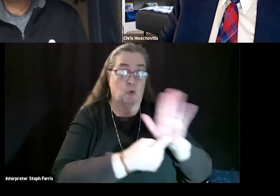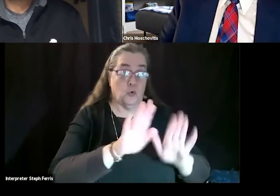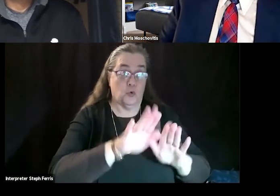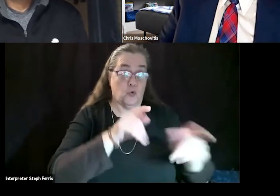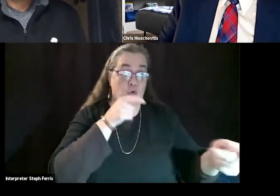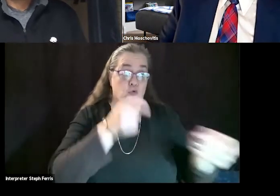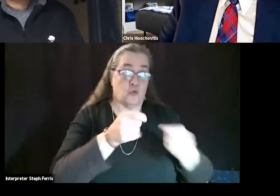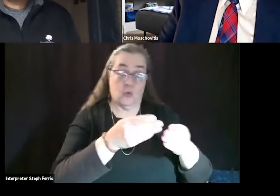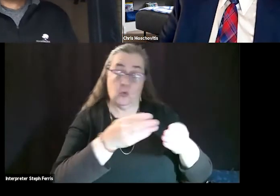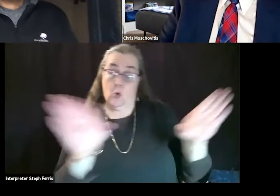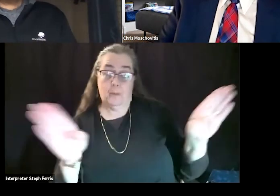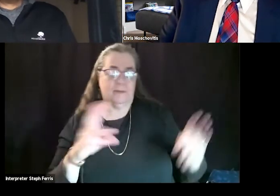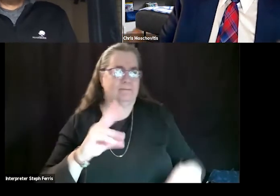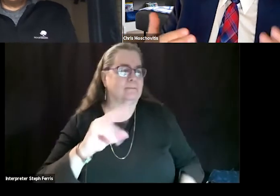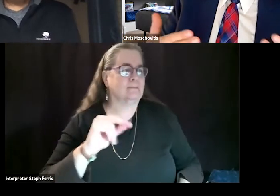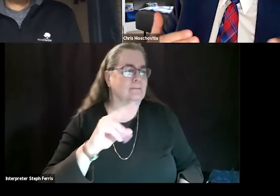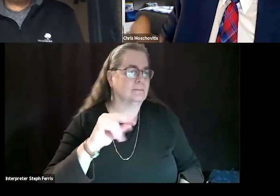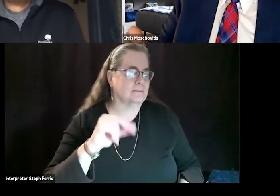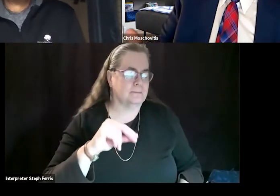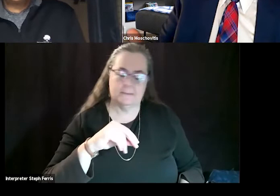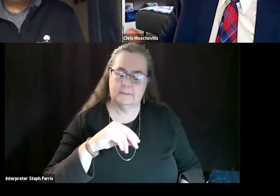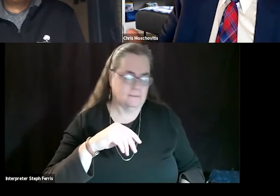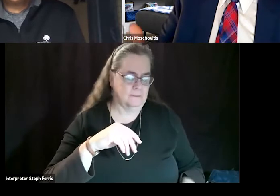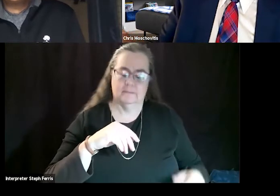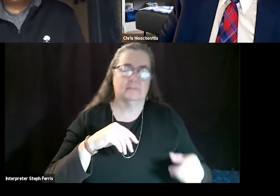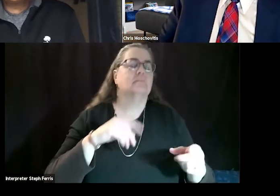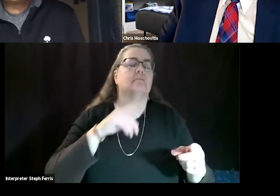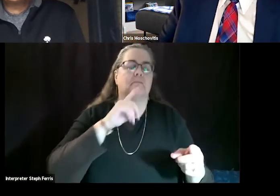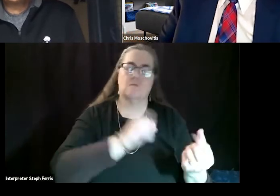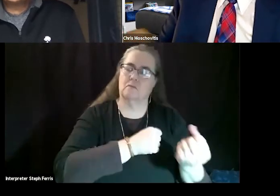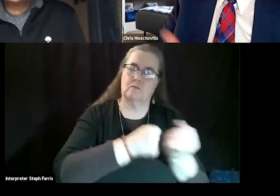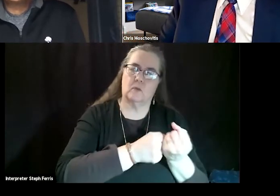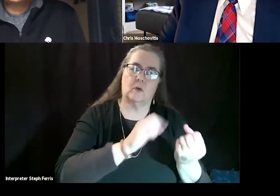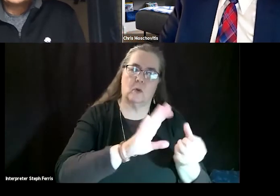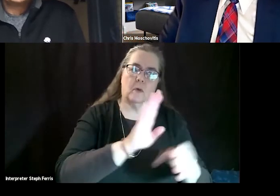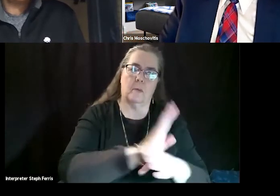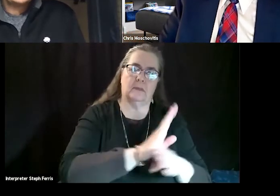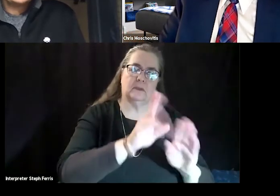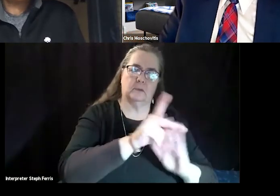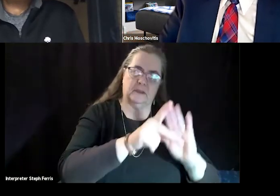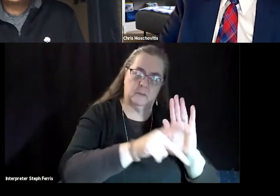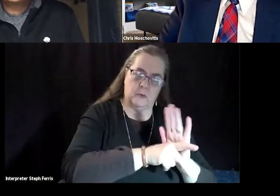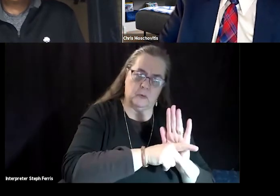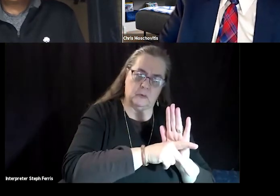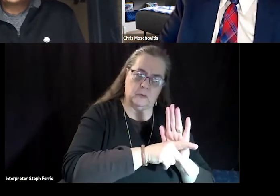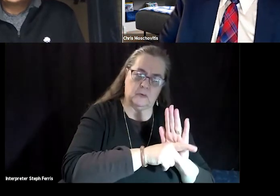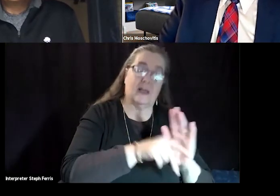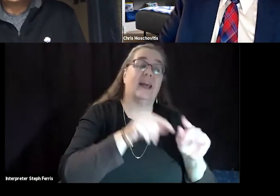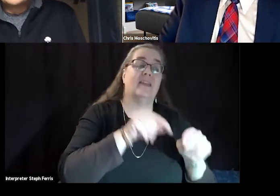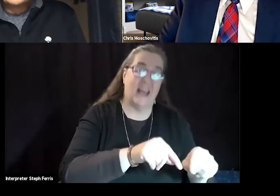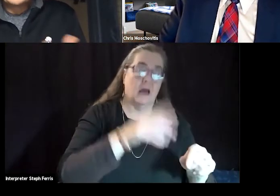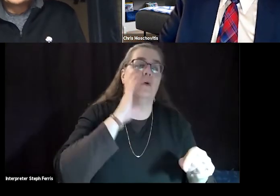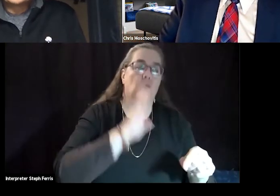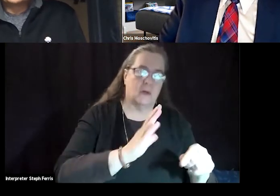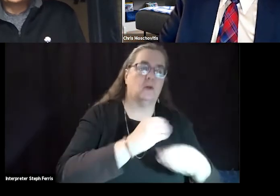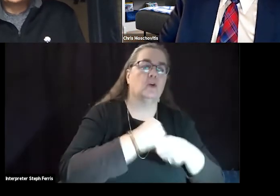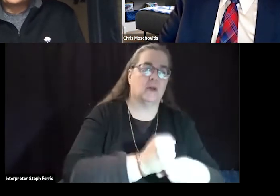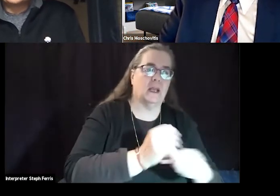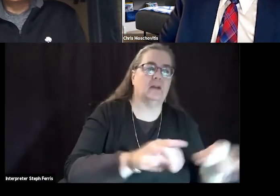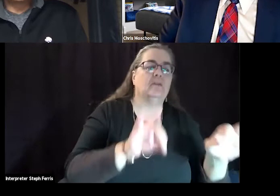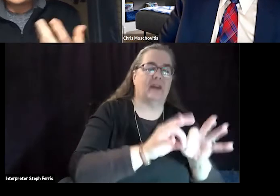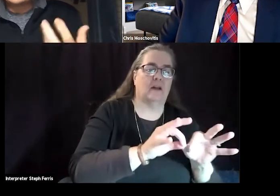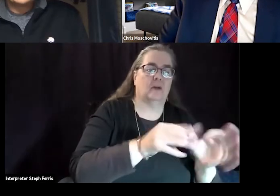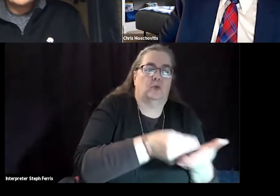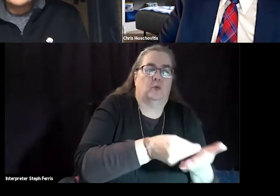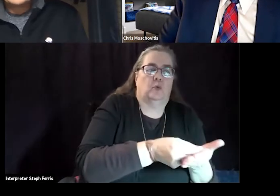attesting to your business principles that ultimately generate value, which is reflected in your share price. So in So, this, so